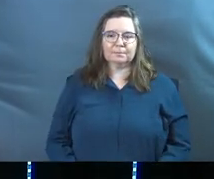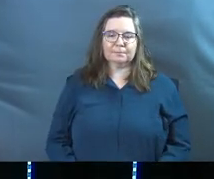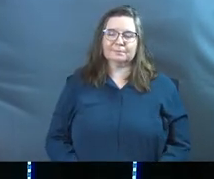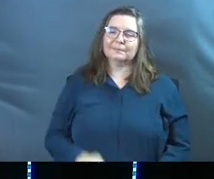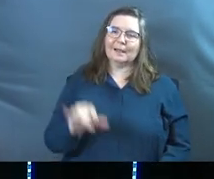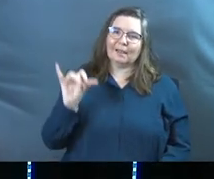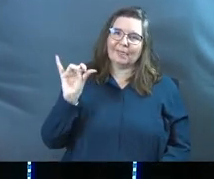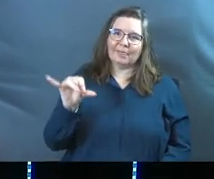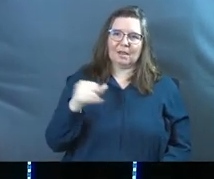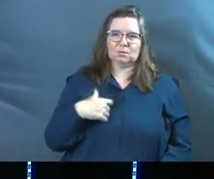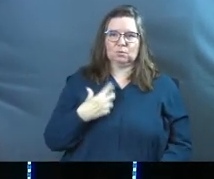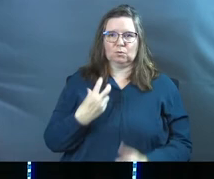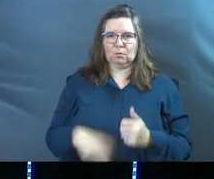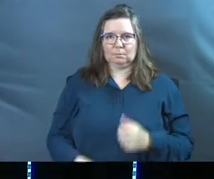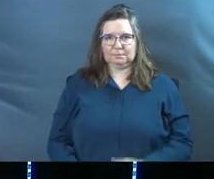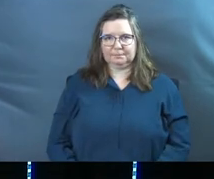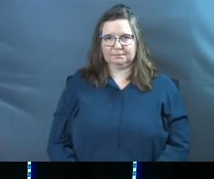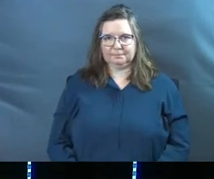And that's what's hard.